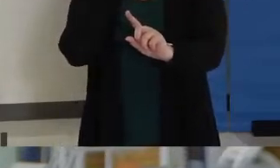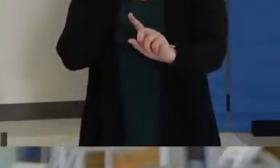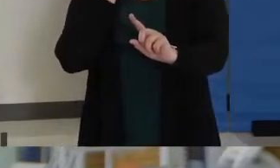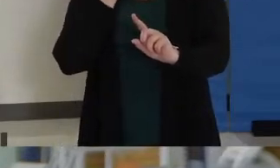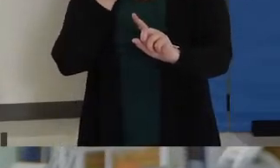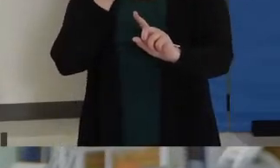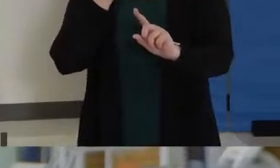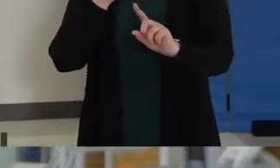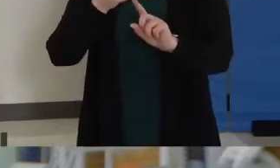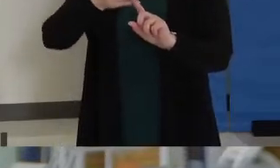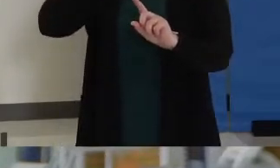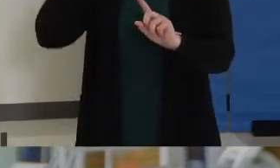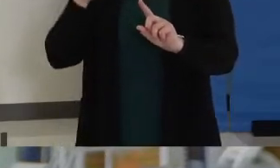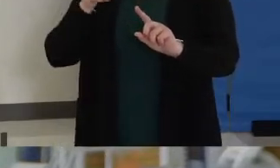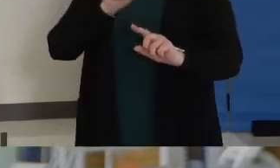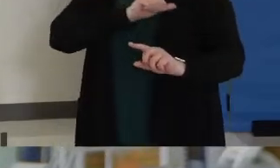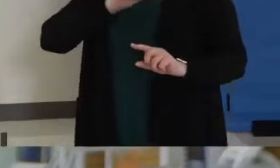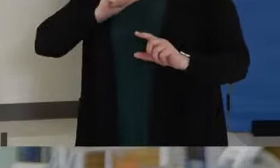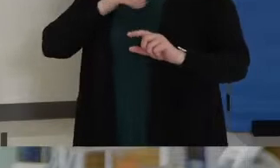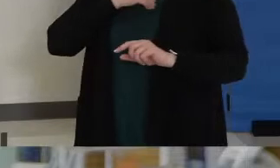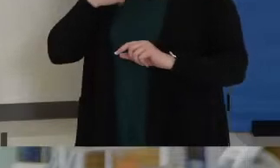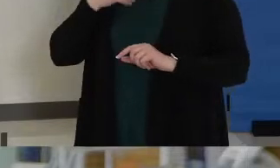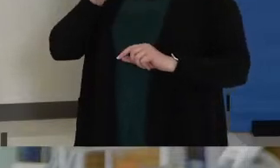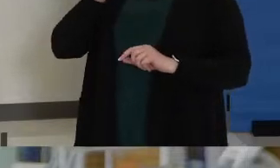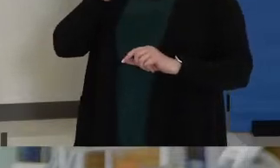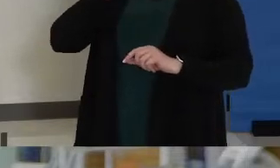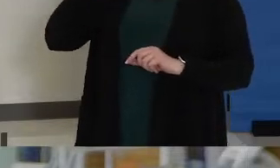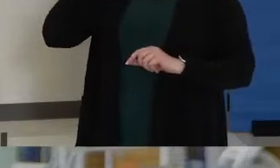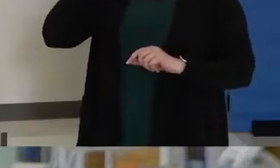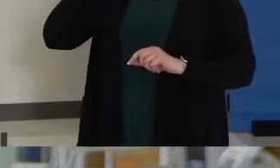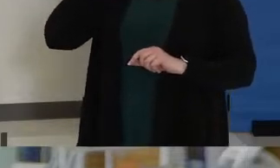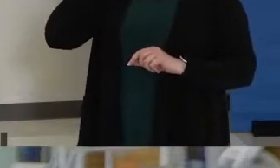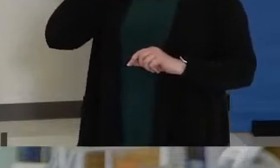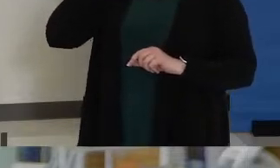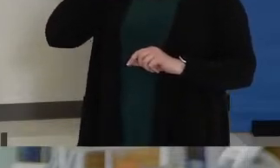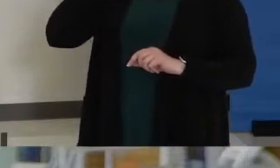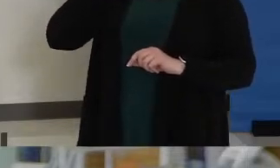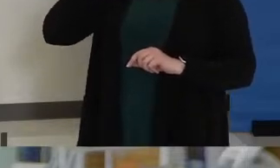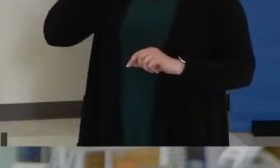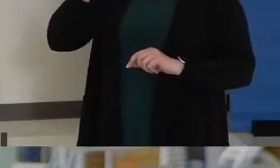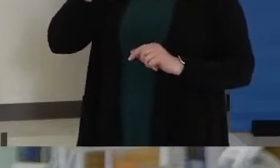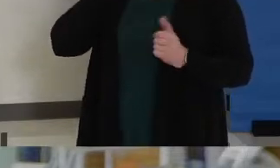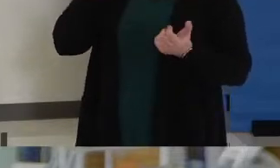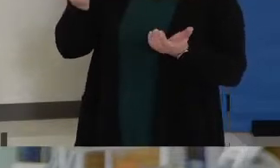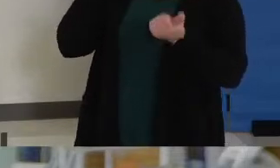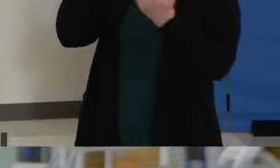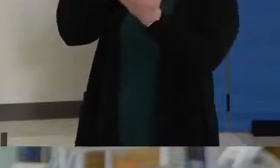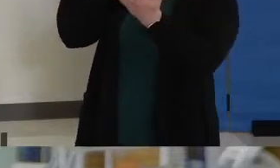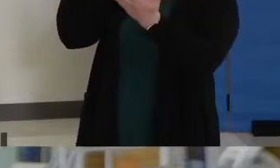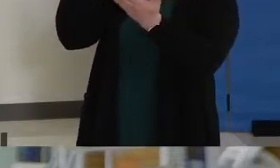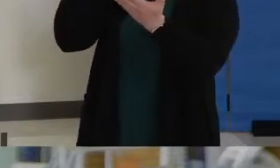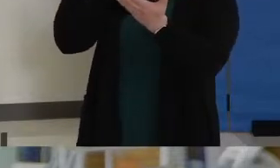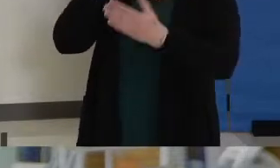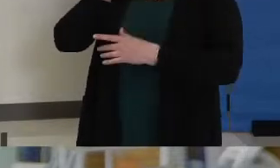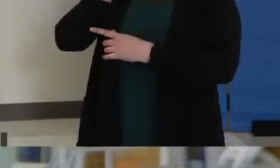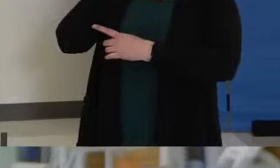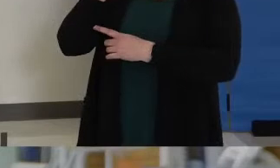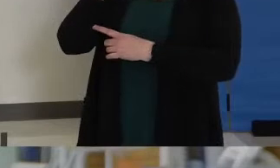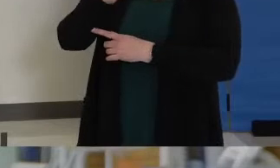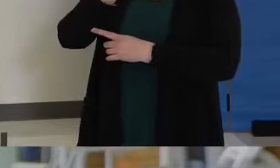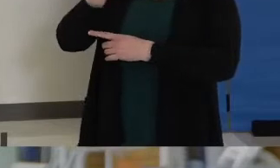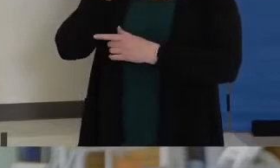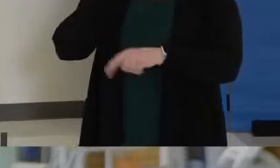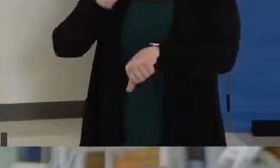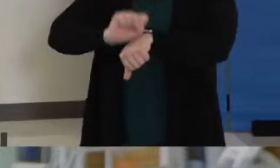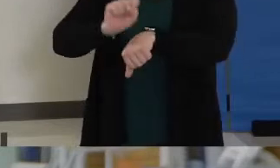when then Assemblymember Darrell Steinberg put forward this proposal, I was thrilled. You know, working in